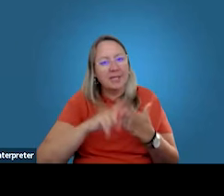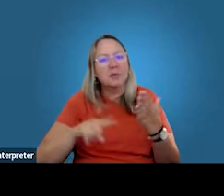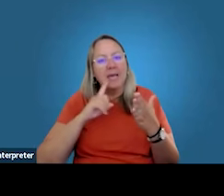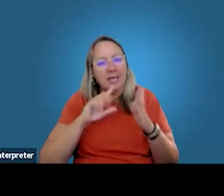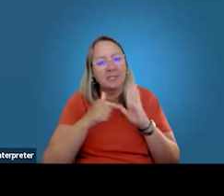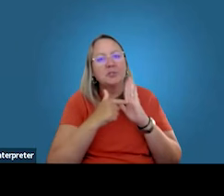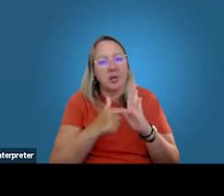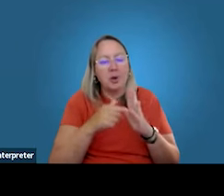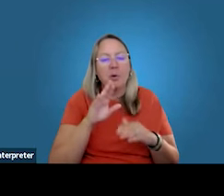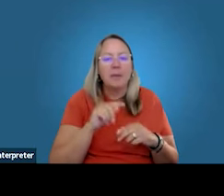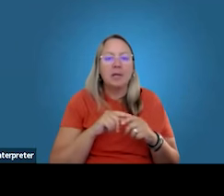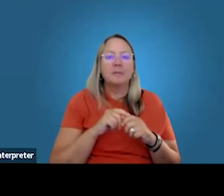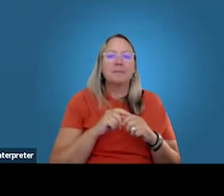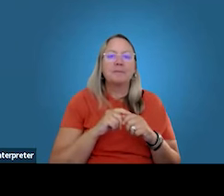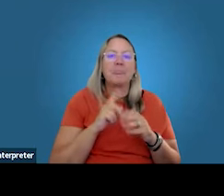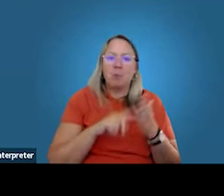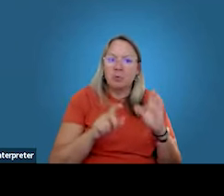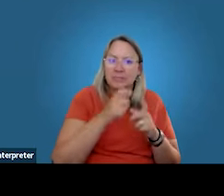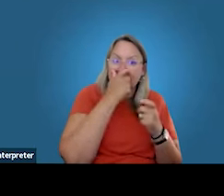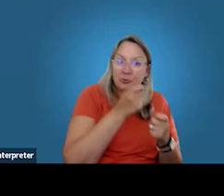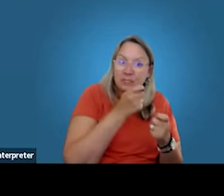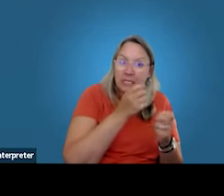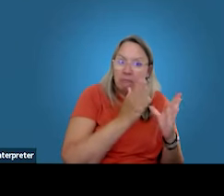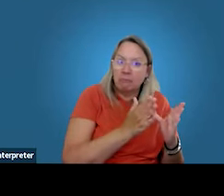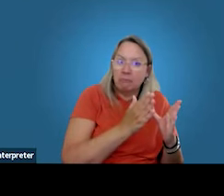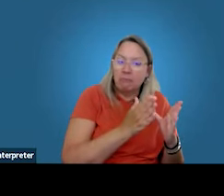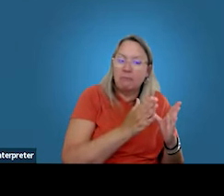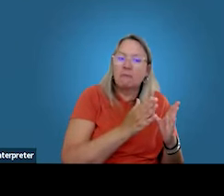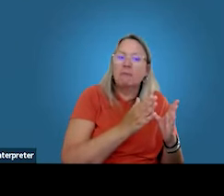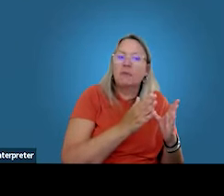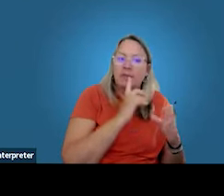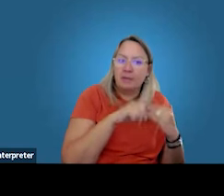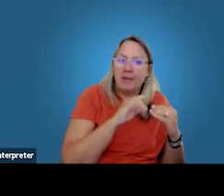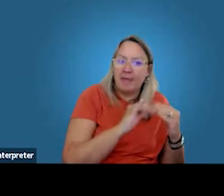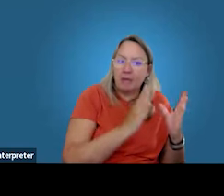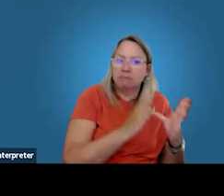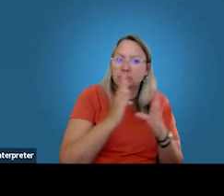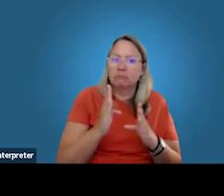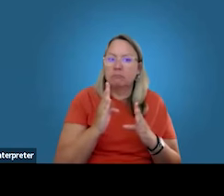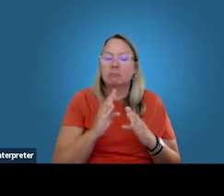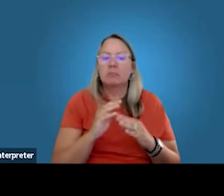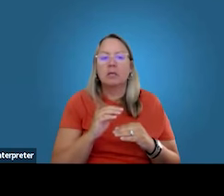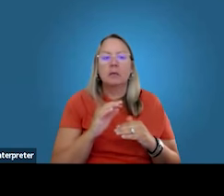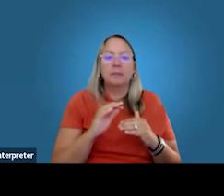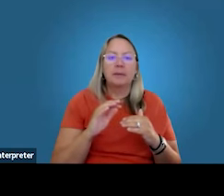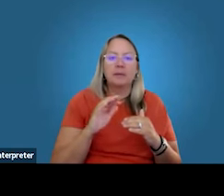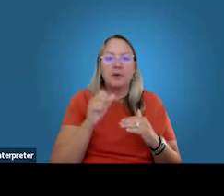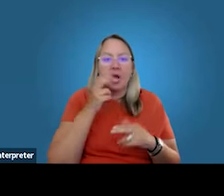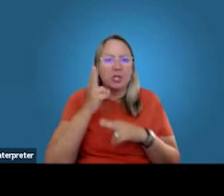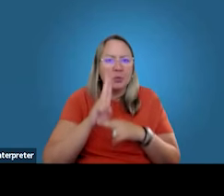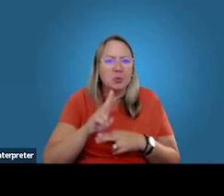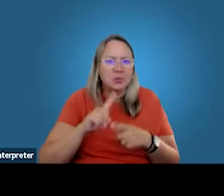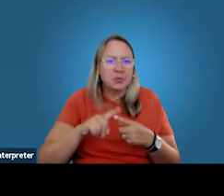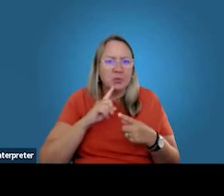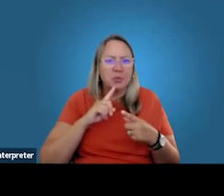from the beginning. But obviously, woven into their story somewhere, at some point, they're going to talk about the fact that Alzheimer's is the biggest killer in the UK, but they're not used to not